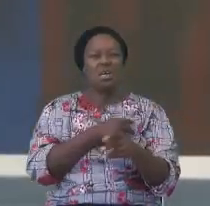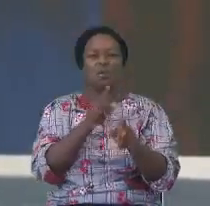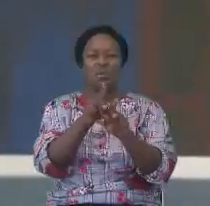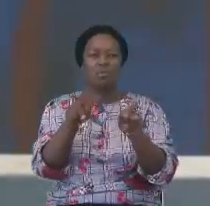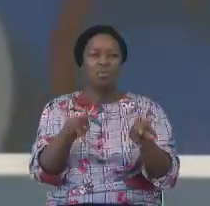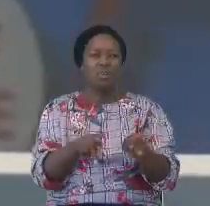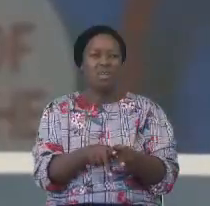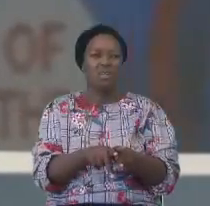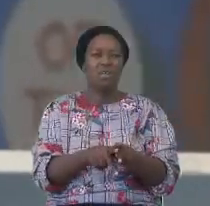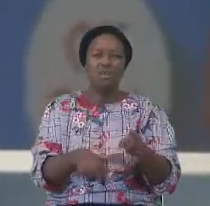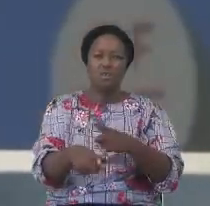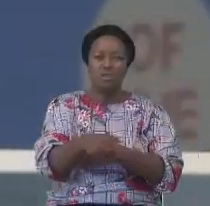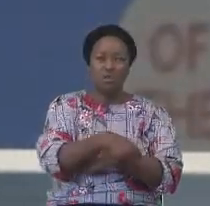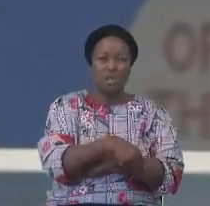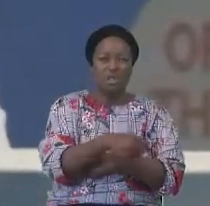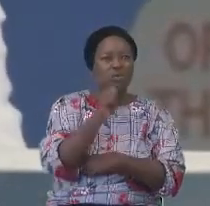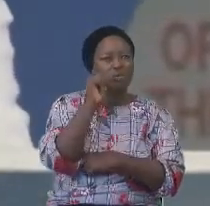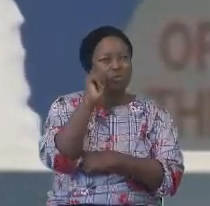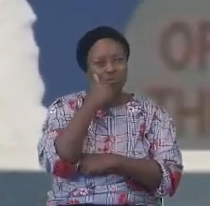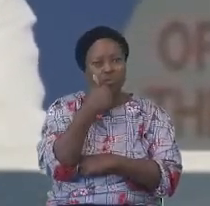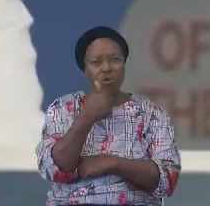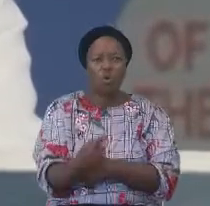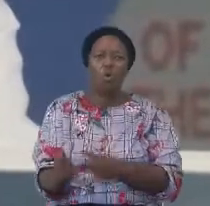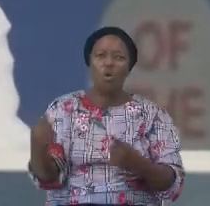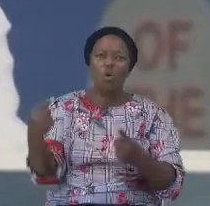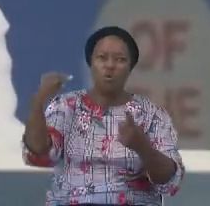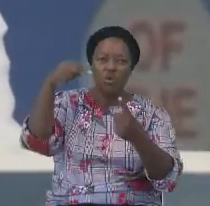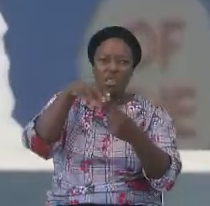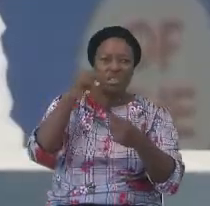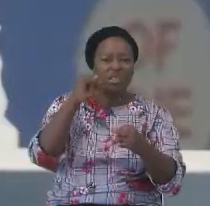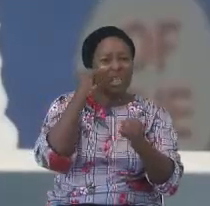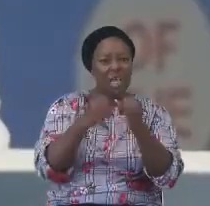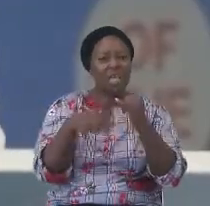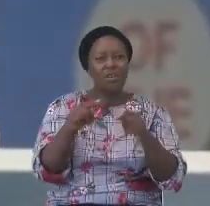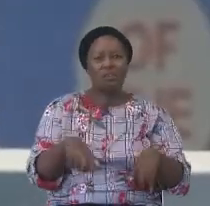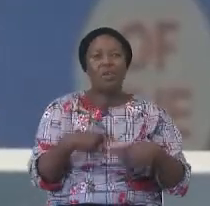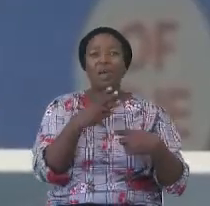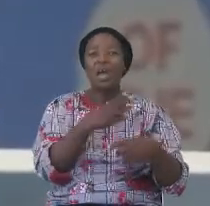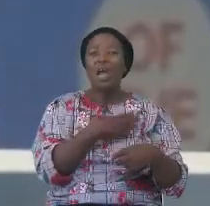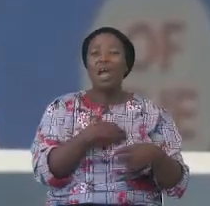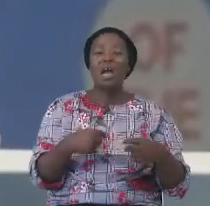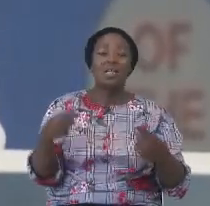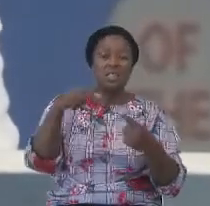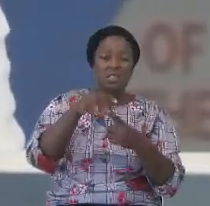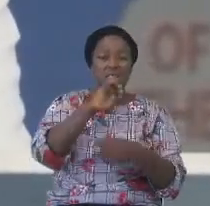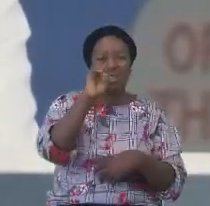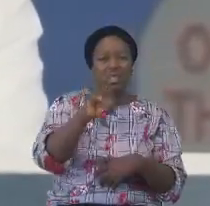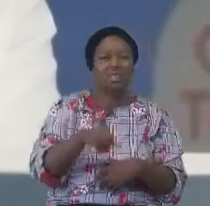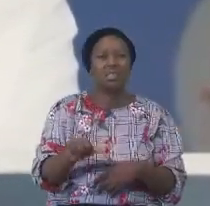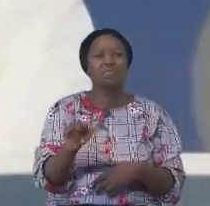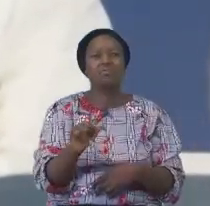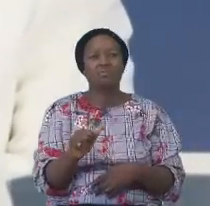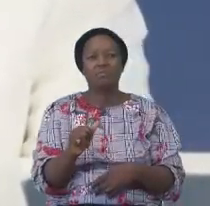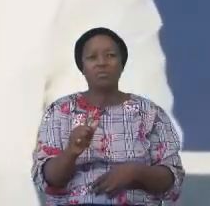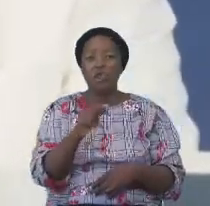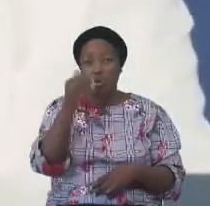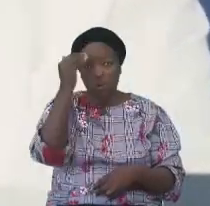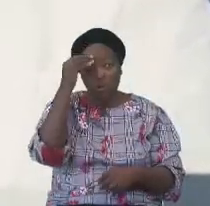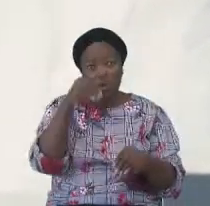to stand in our place. Today, tomorrow, till the end of